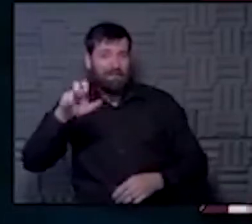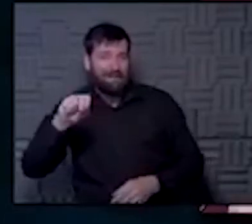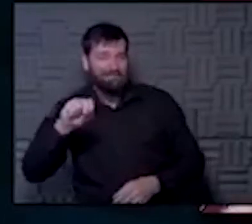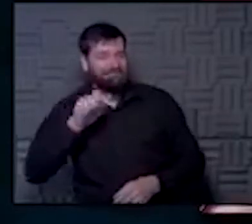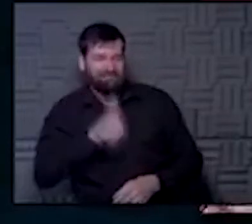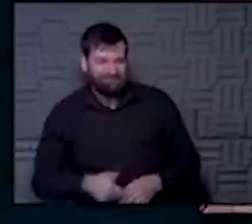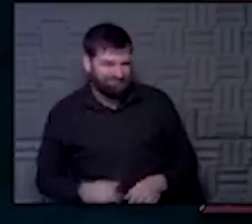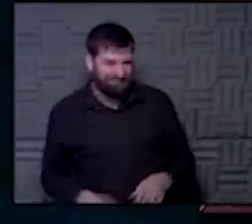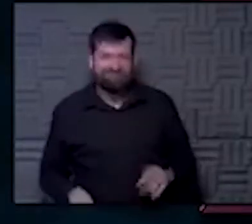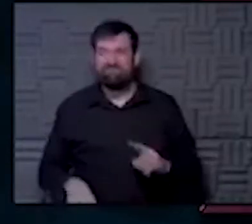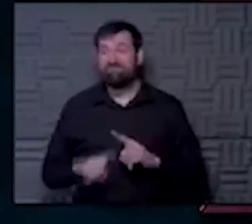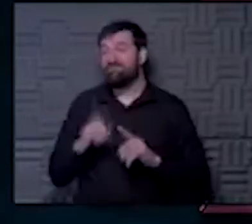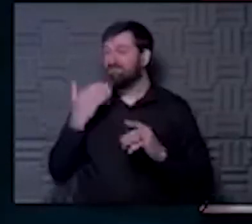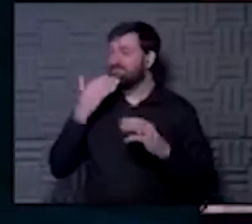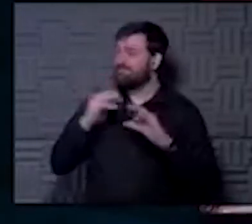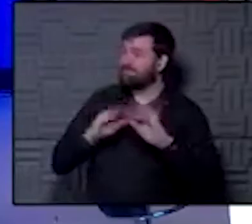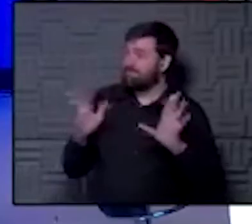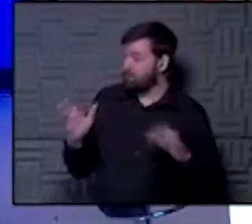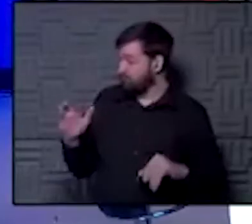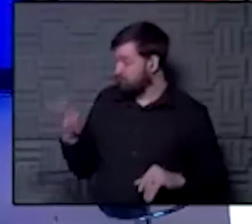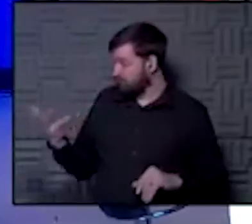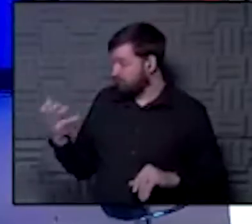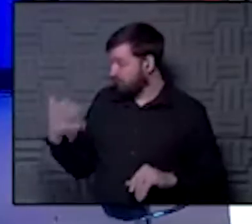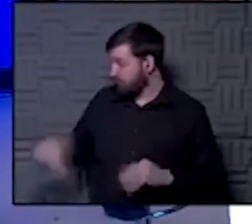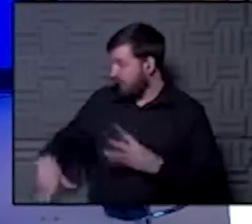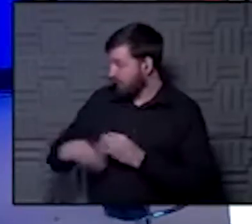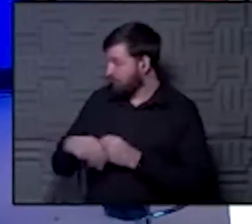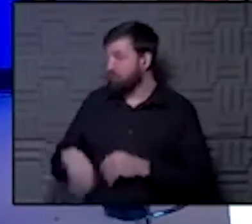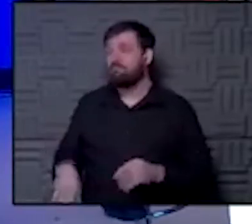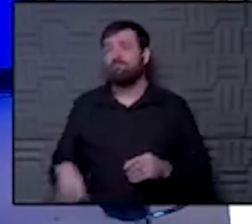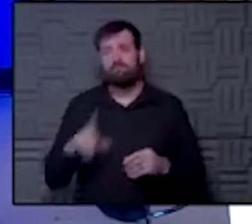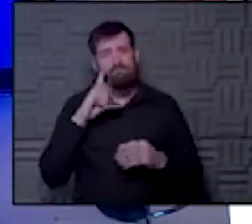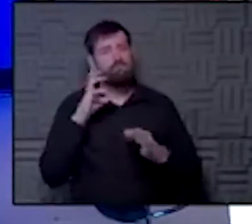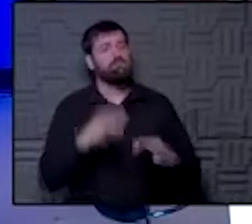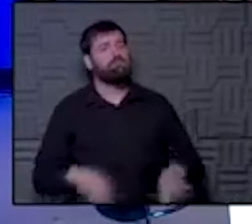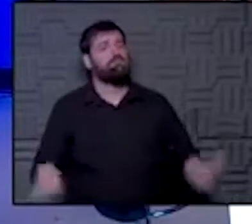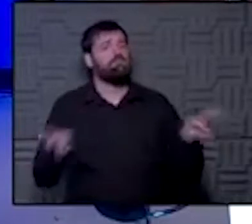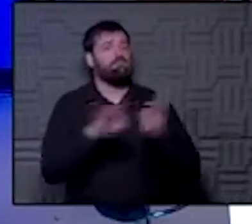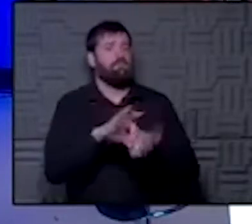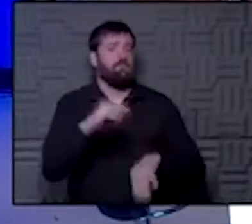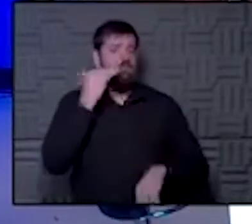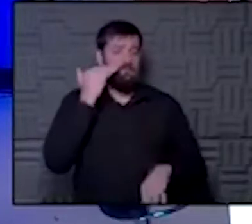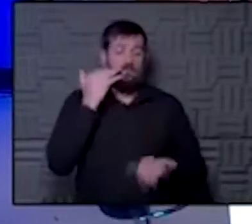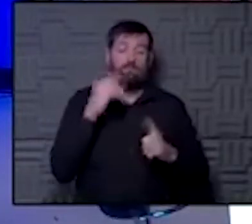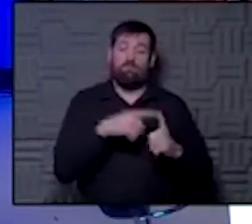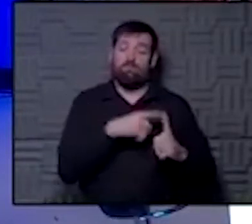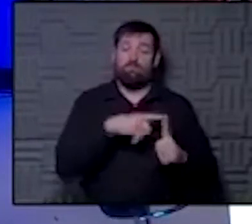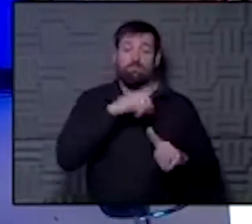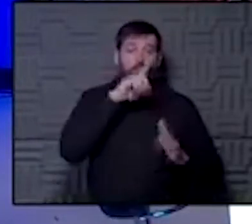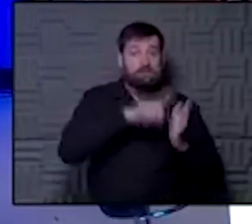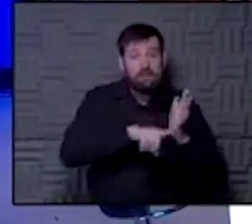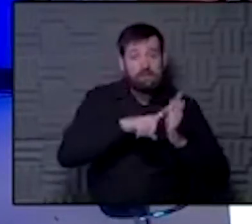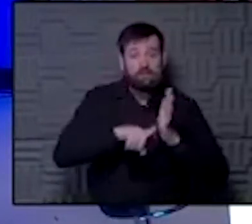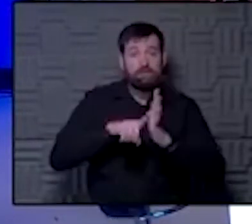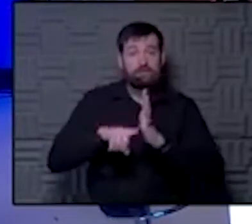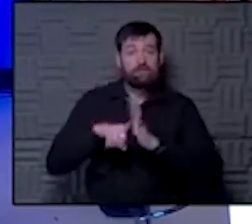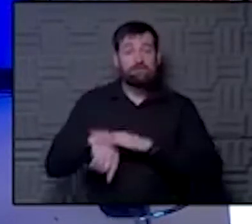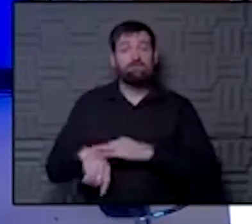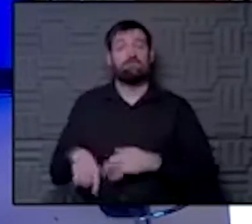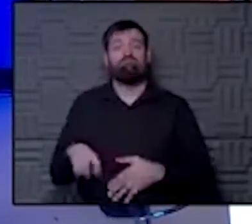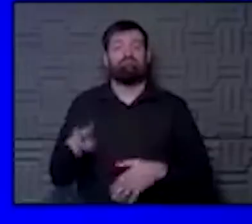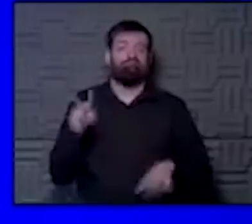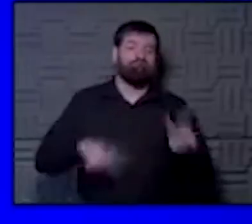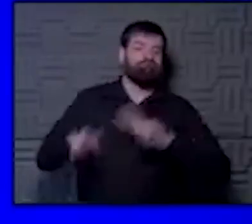you clarified that. Anything you wanted to add to that, Hawk? Yeah, I think it's important to note, you know, the initial studies that came out looked